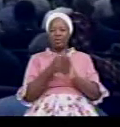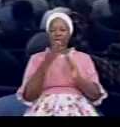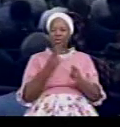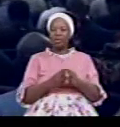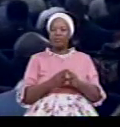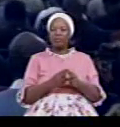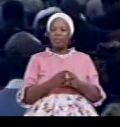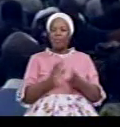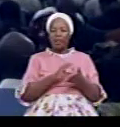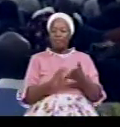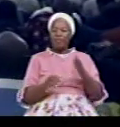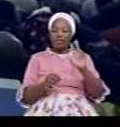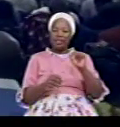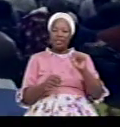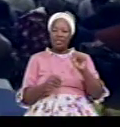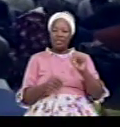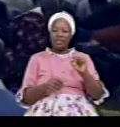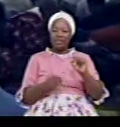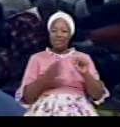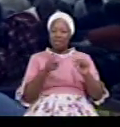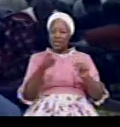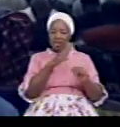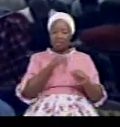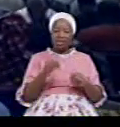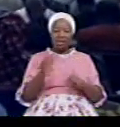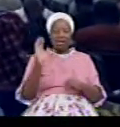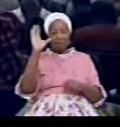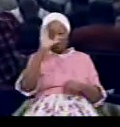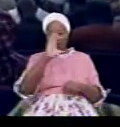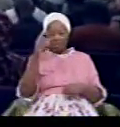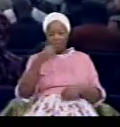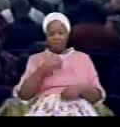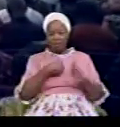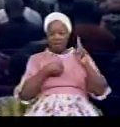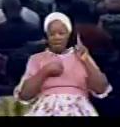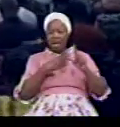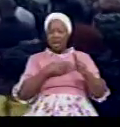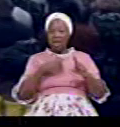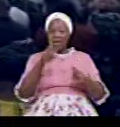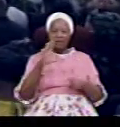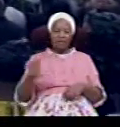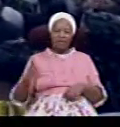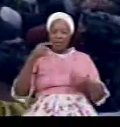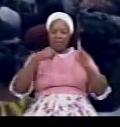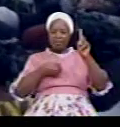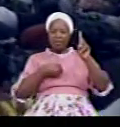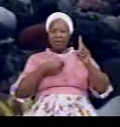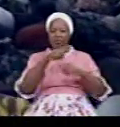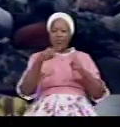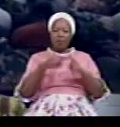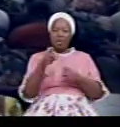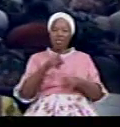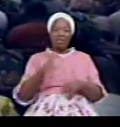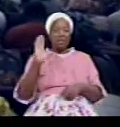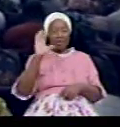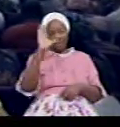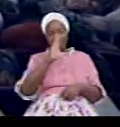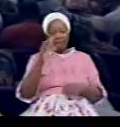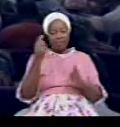Verse 13, and ye shall seek me, and ye shall find me, when ye shall search for